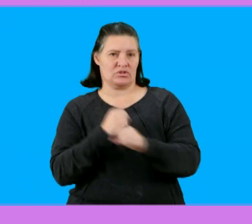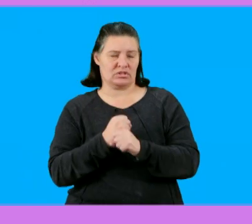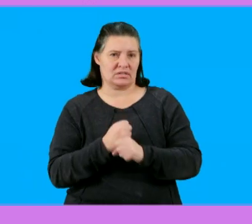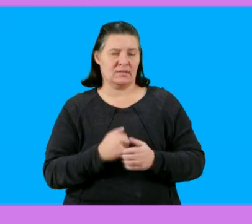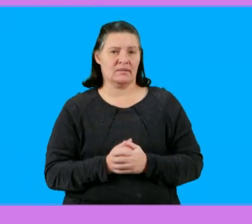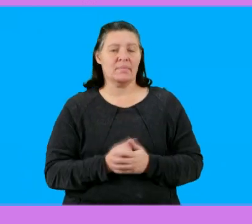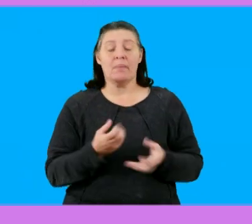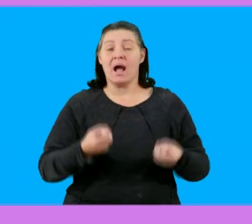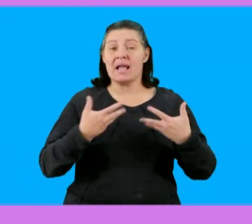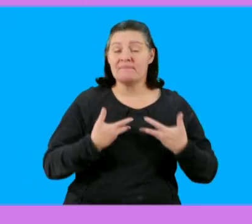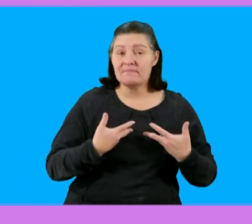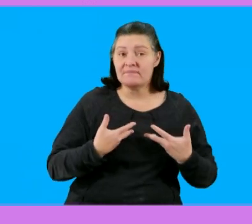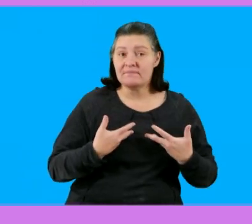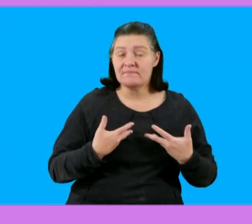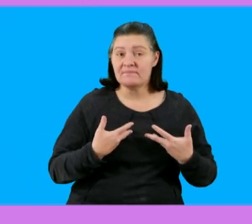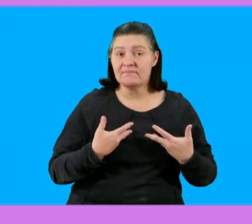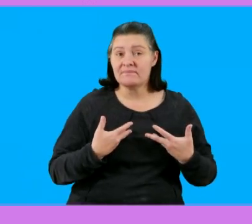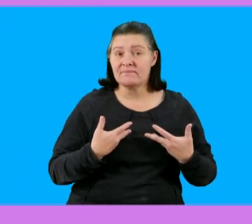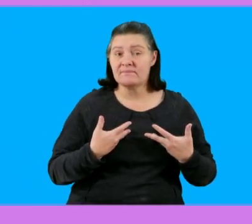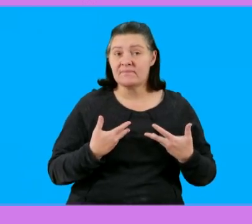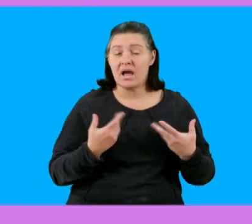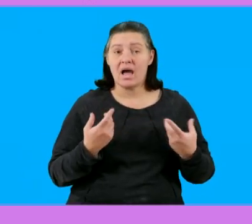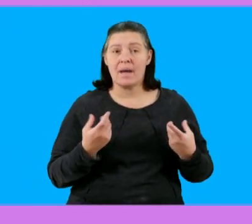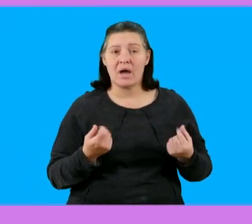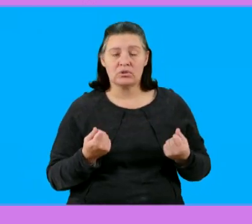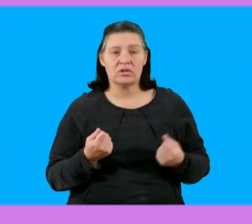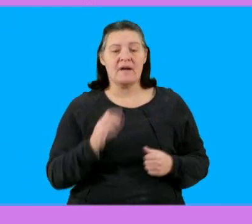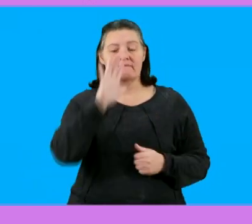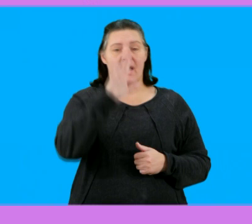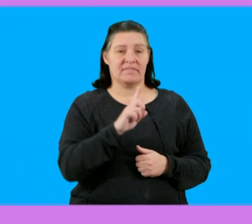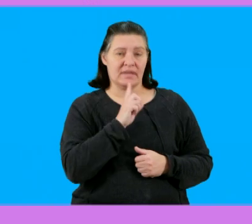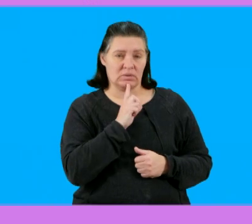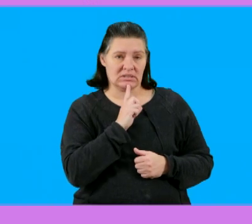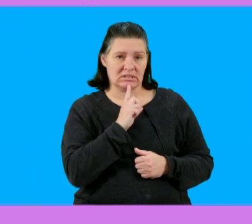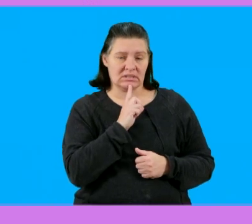years. So that will give us now an amount of